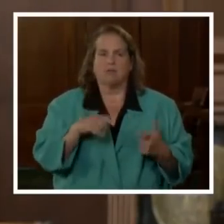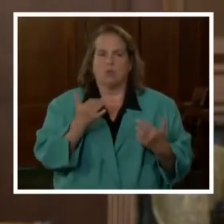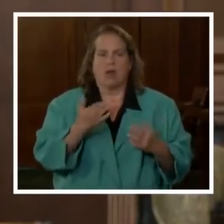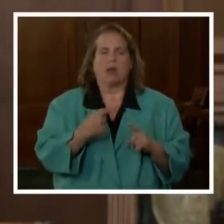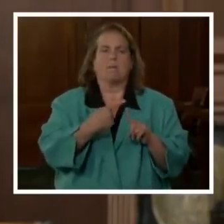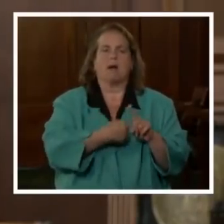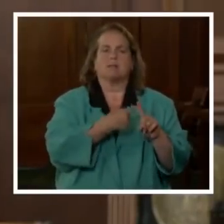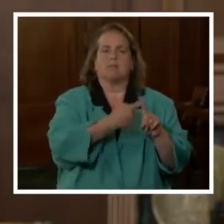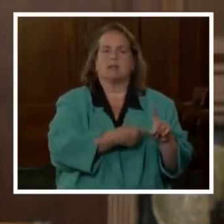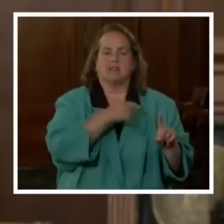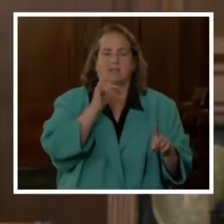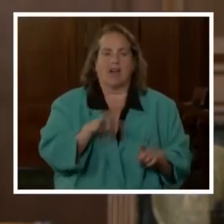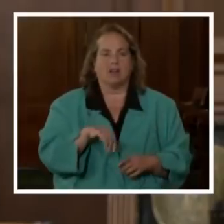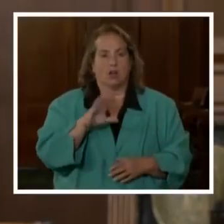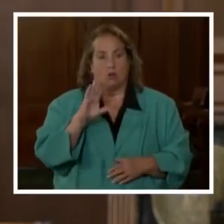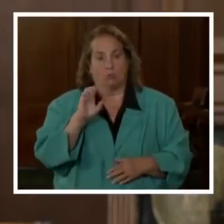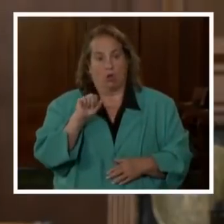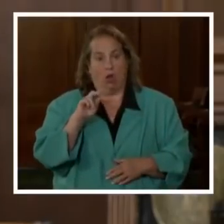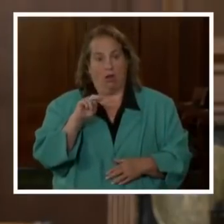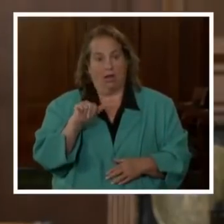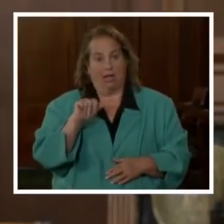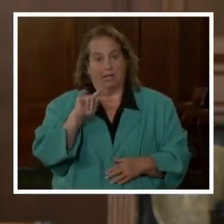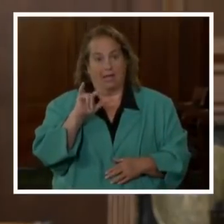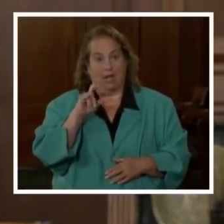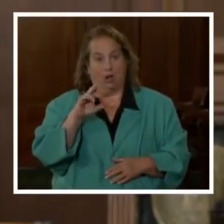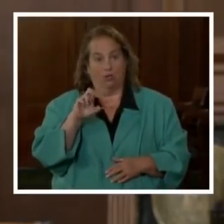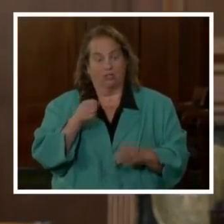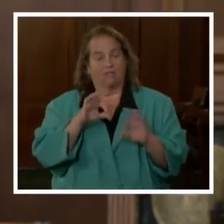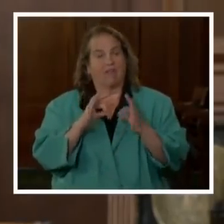that Breonna Taylor's family has had to.